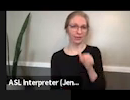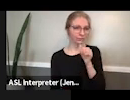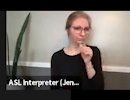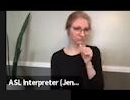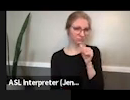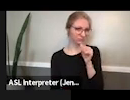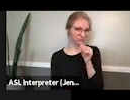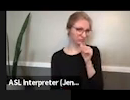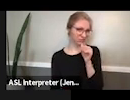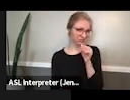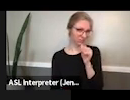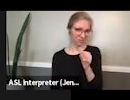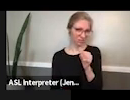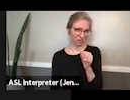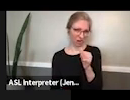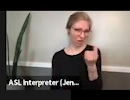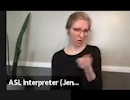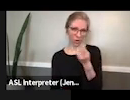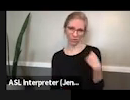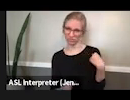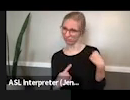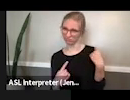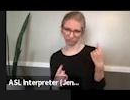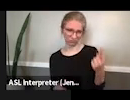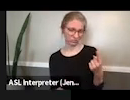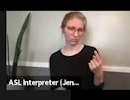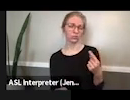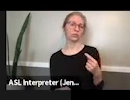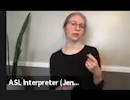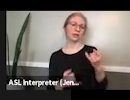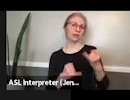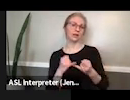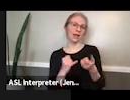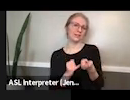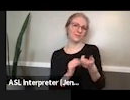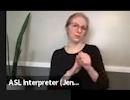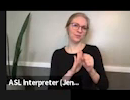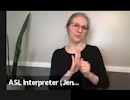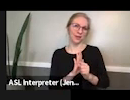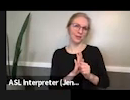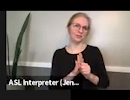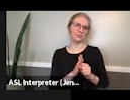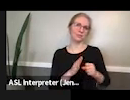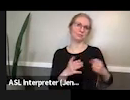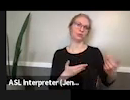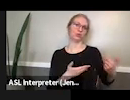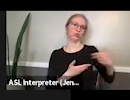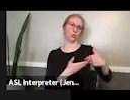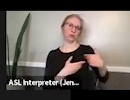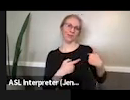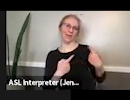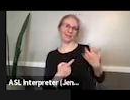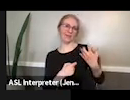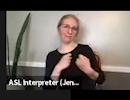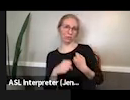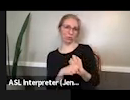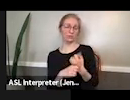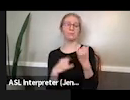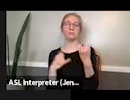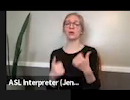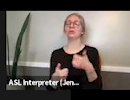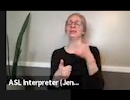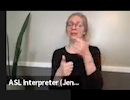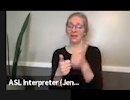case forever and ever. The last few states only came on within the last 5 years, but now every